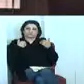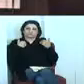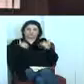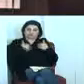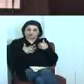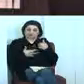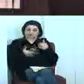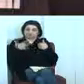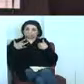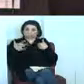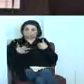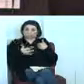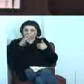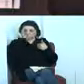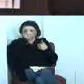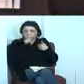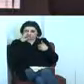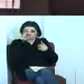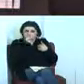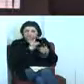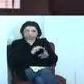for.